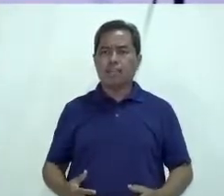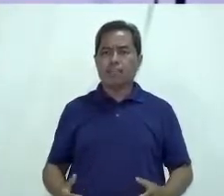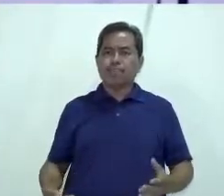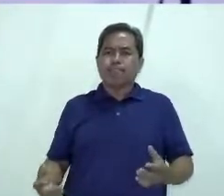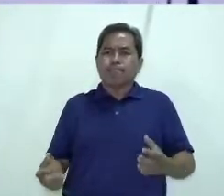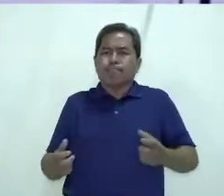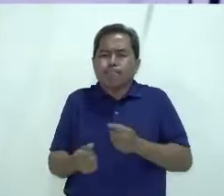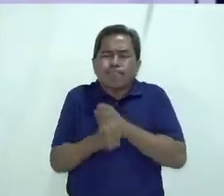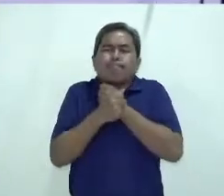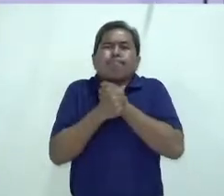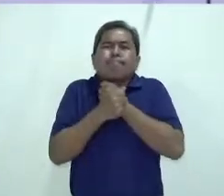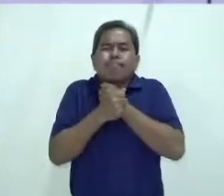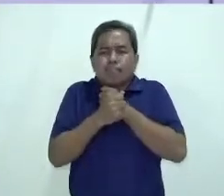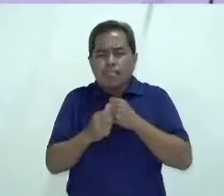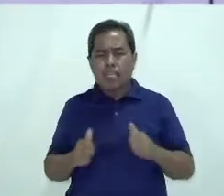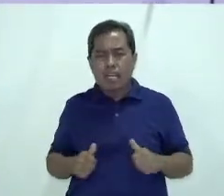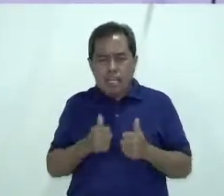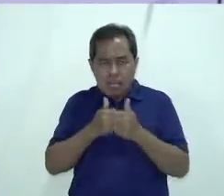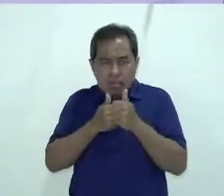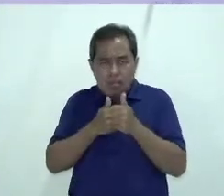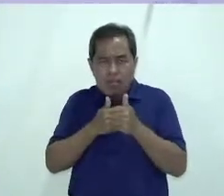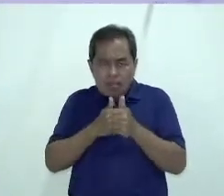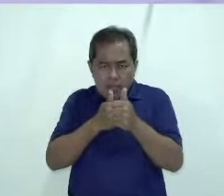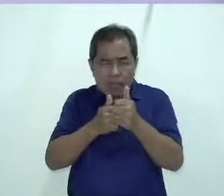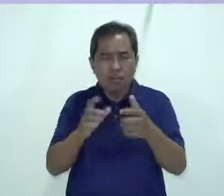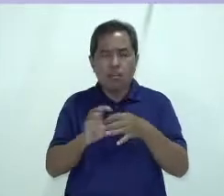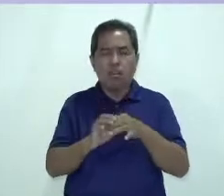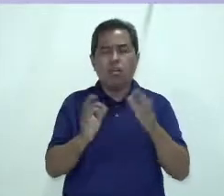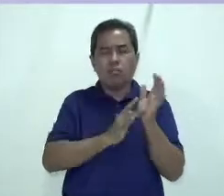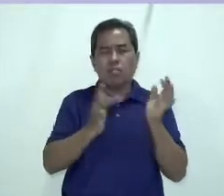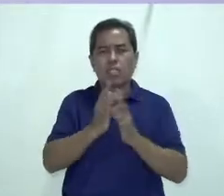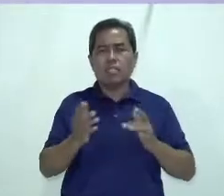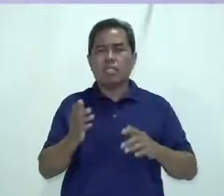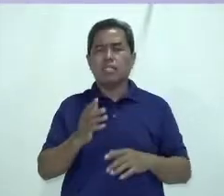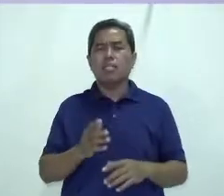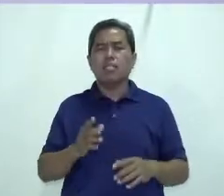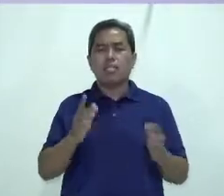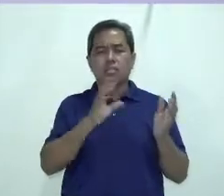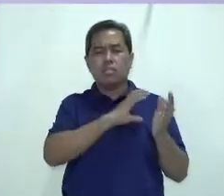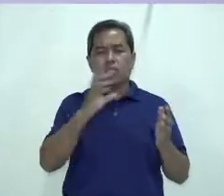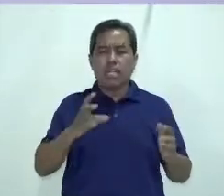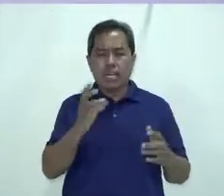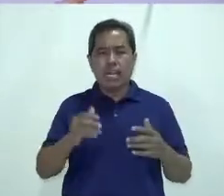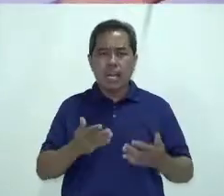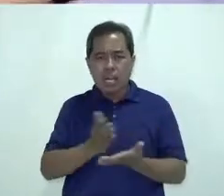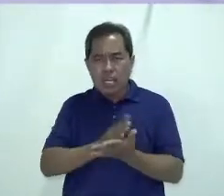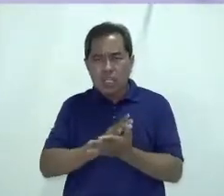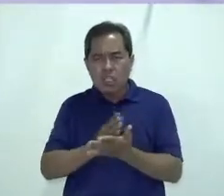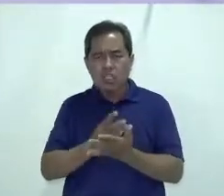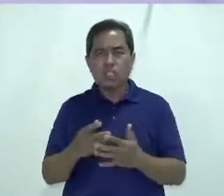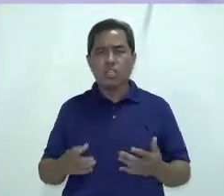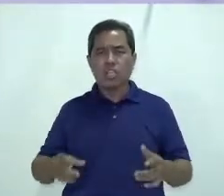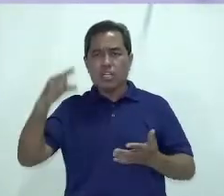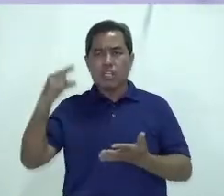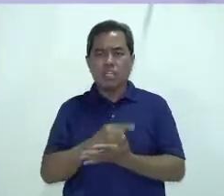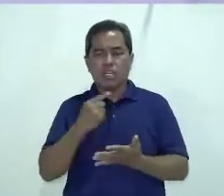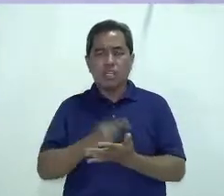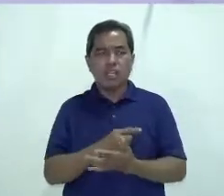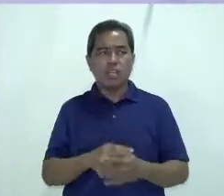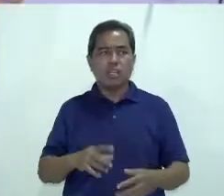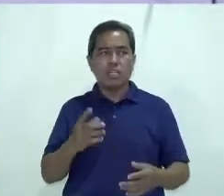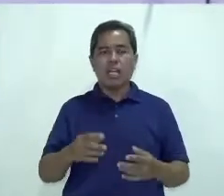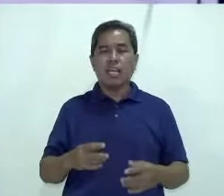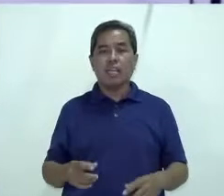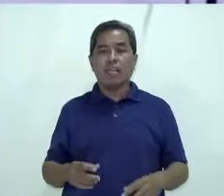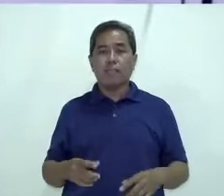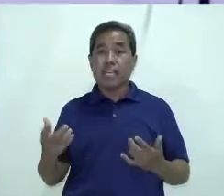of Jesus Christ, sharing about the good news wherever he went. So in one of these places, he brought along a new recruit